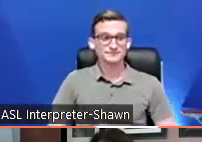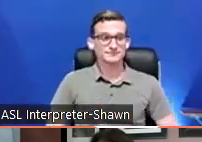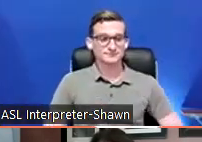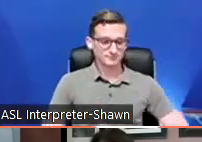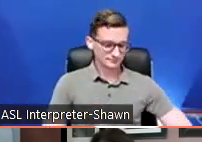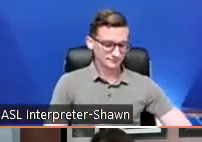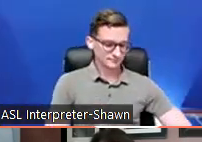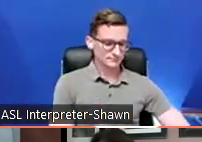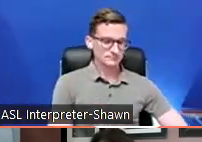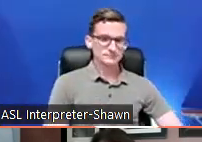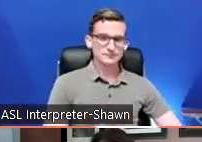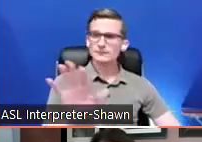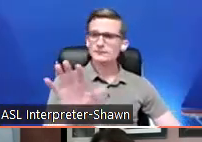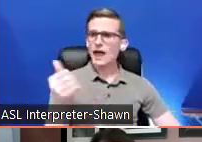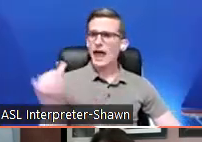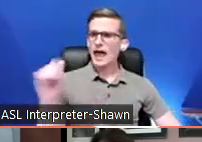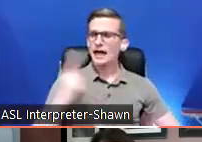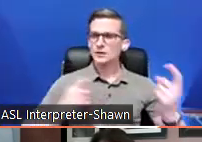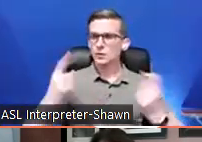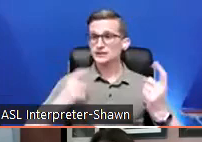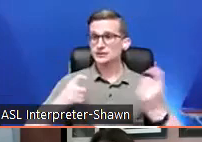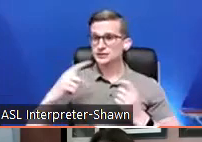Any questions on that one? I feel like that,